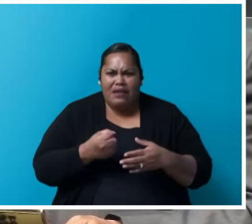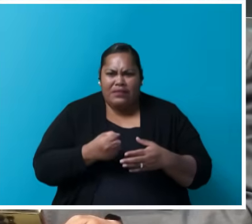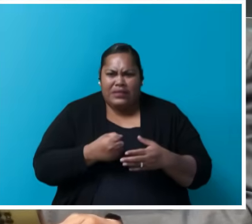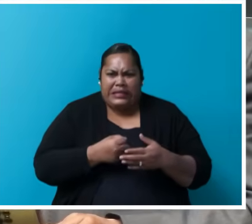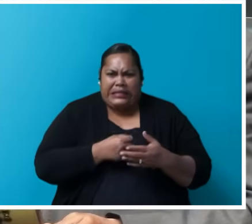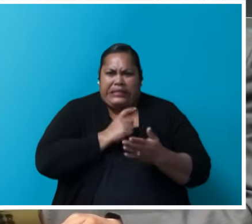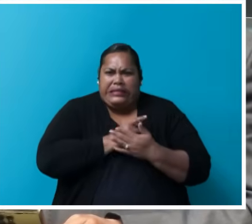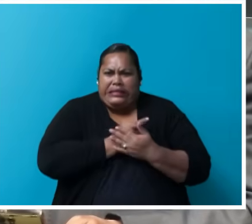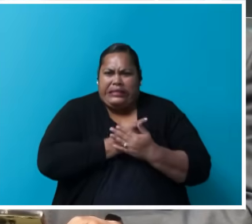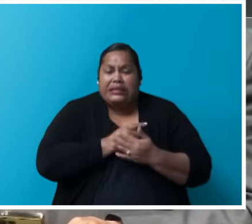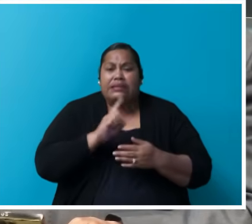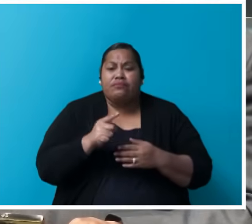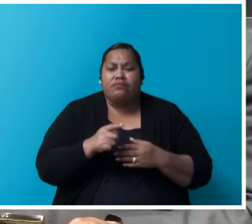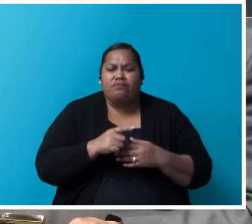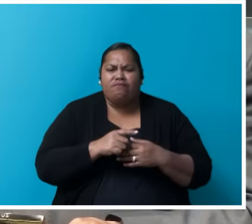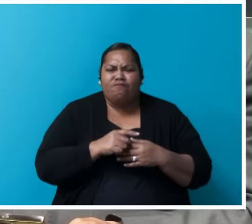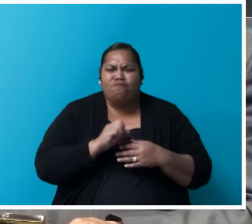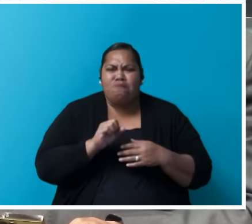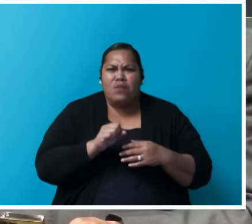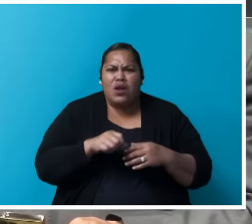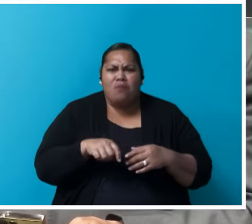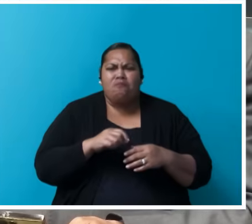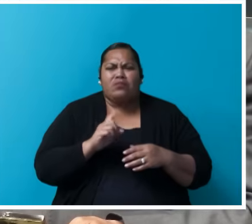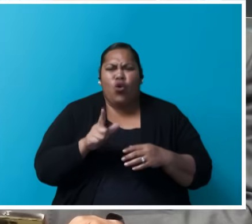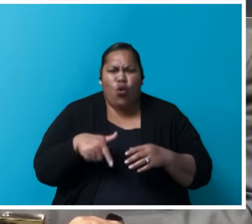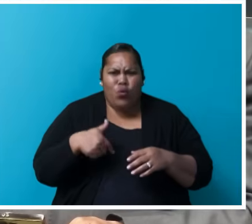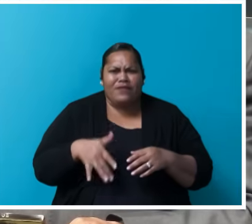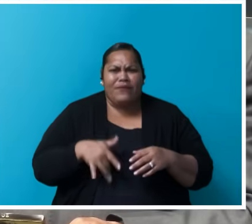There are some good reasons why an opposition